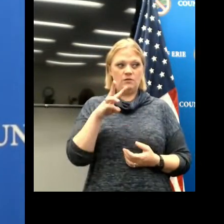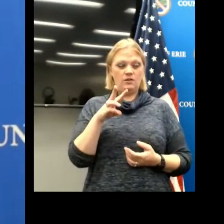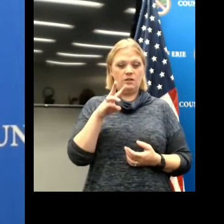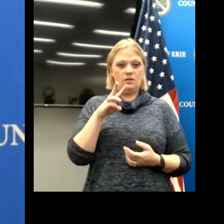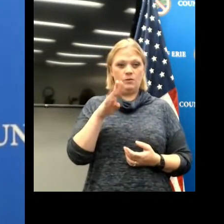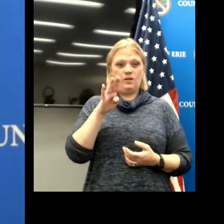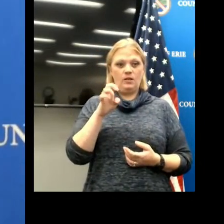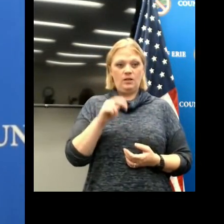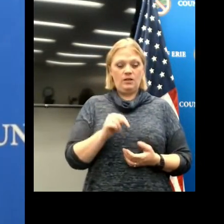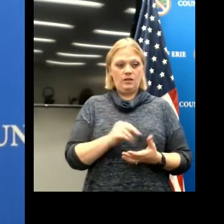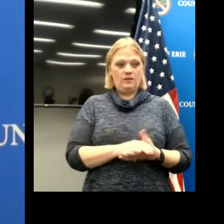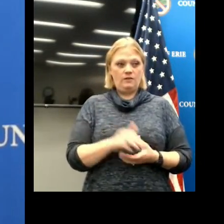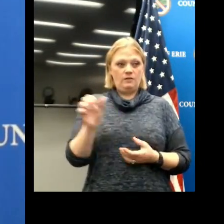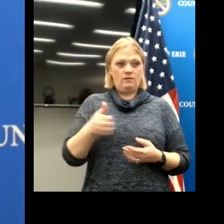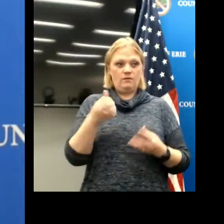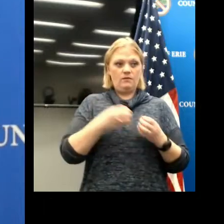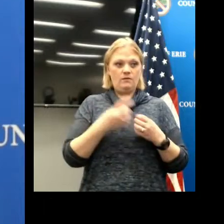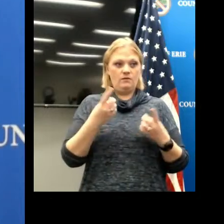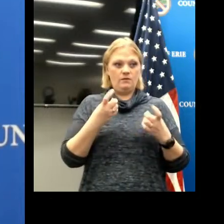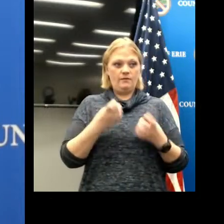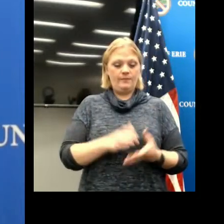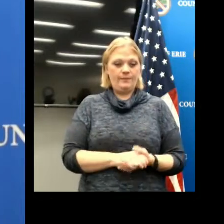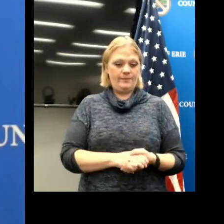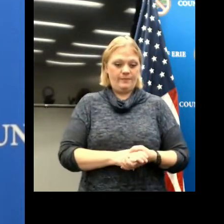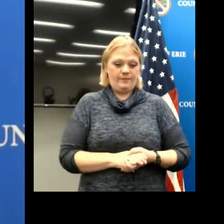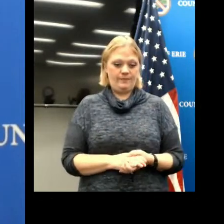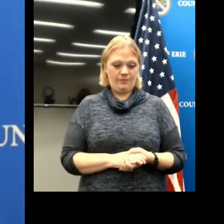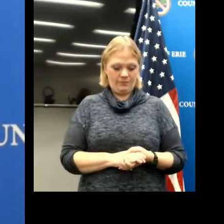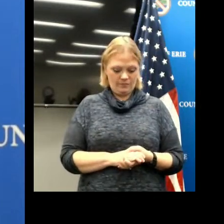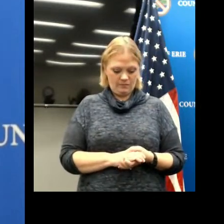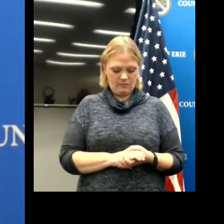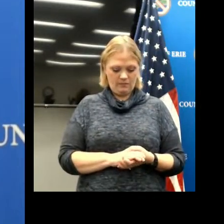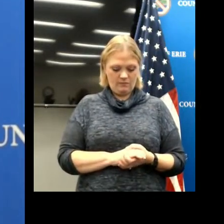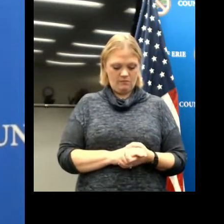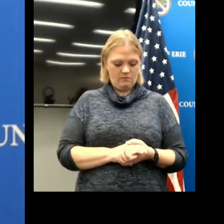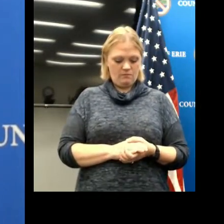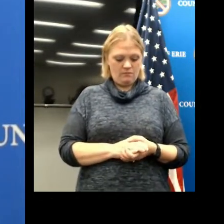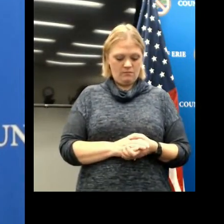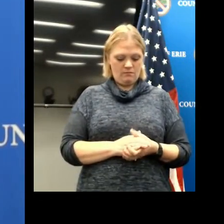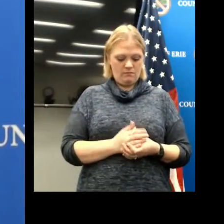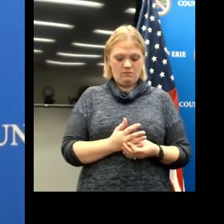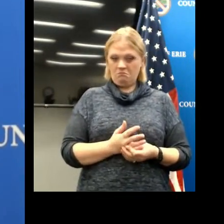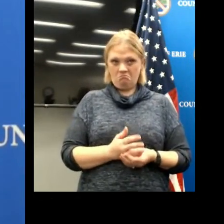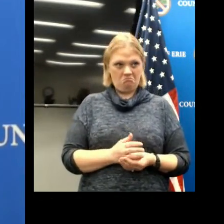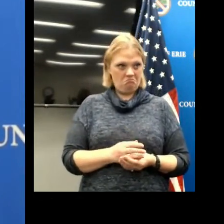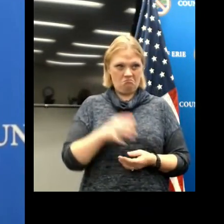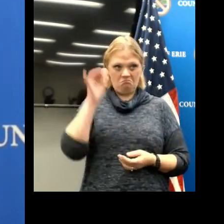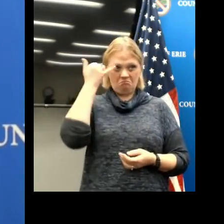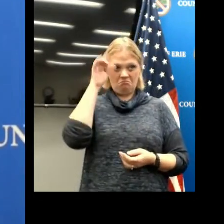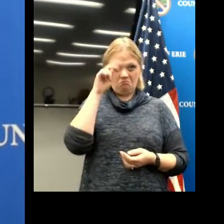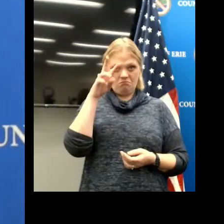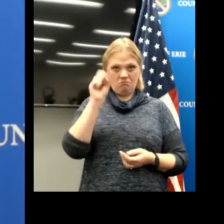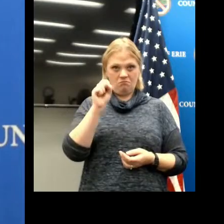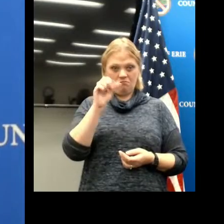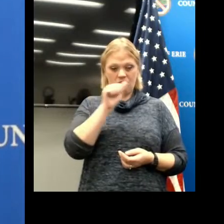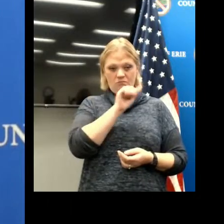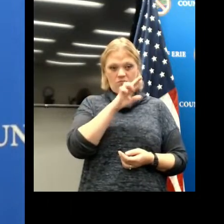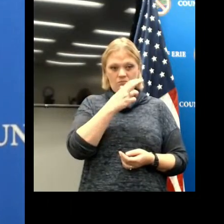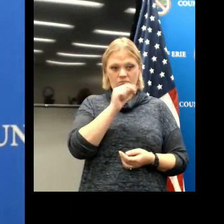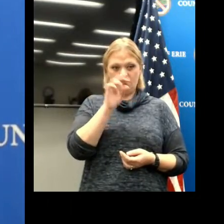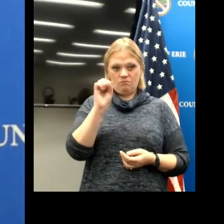WBN, do you have any other questions, Brendan? If If not, Buffalo News, Aaron and